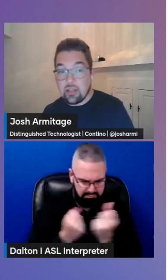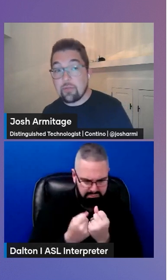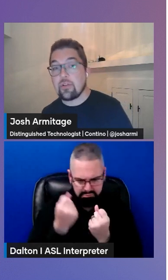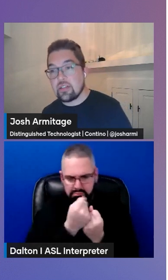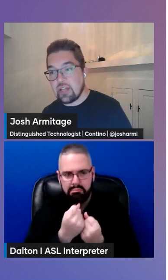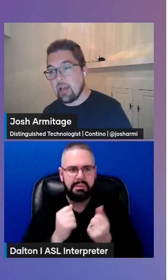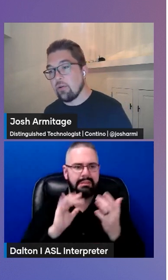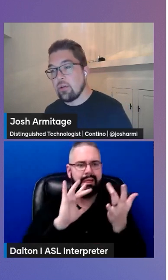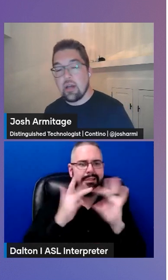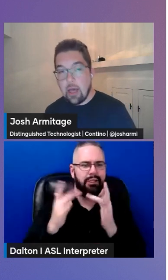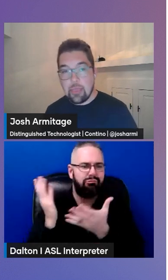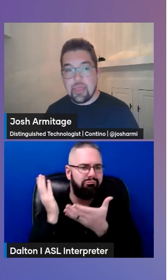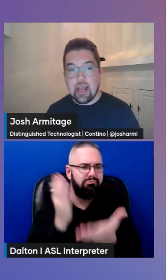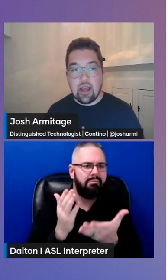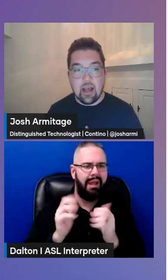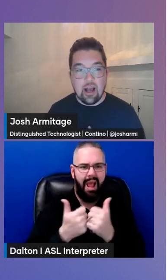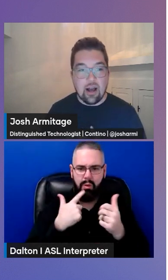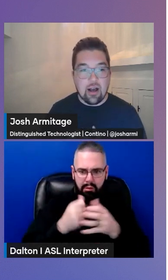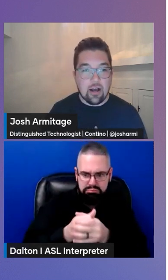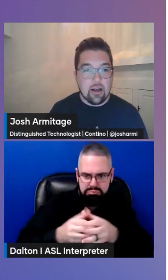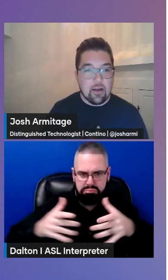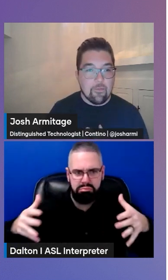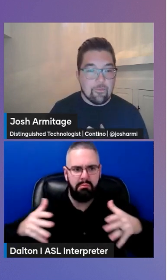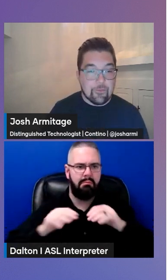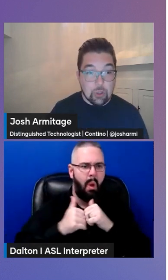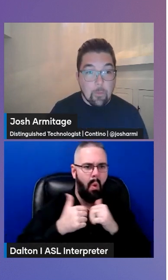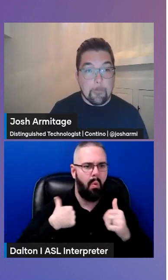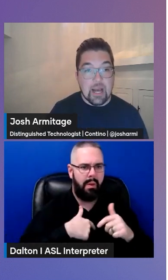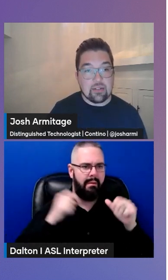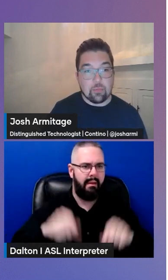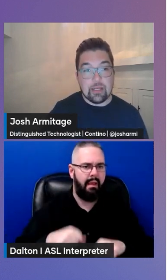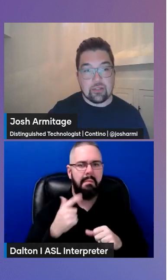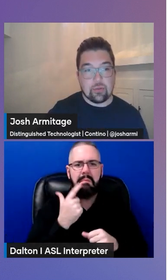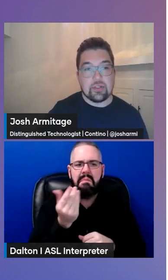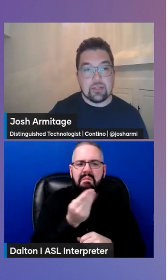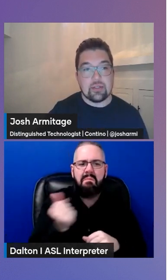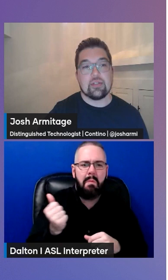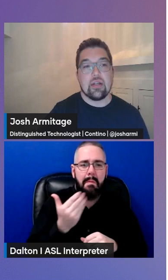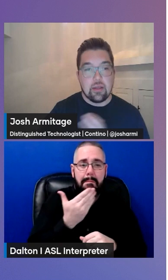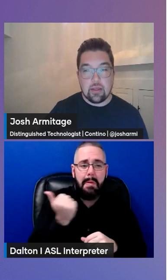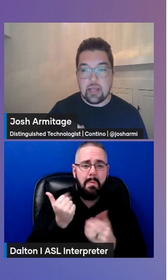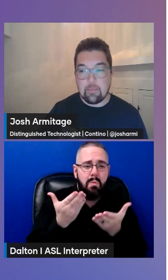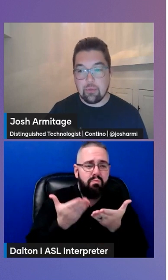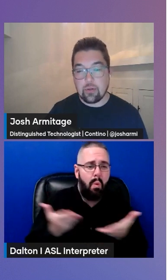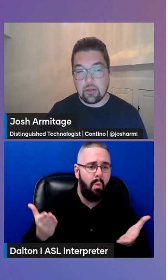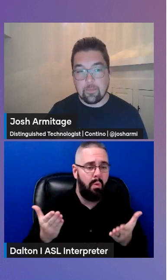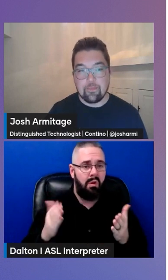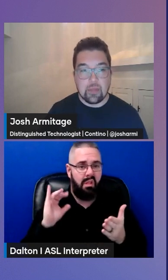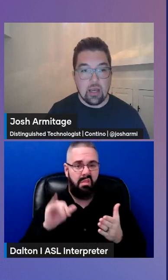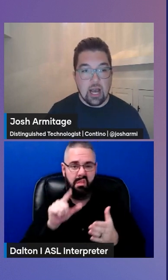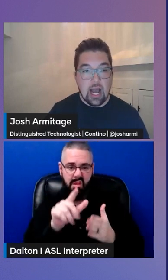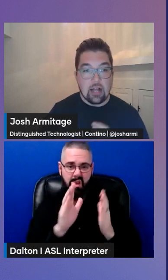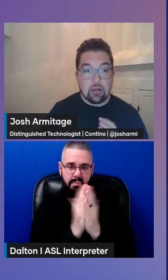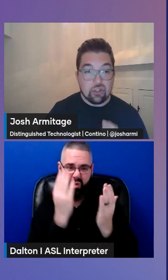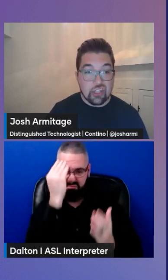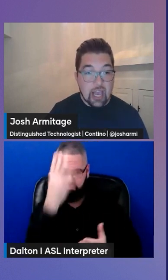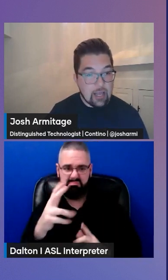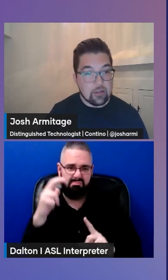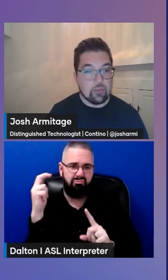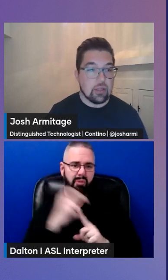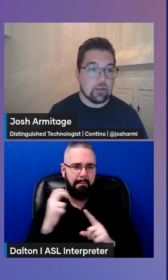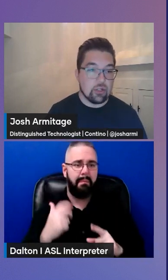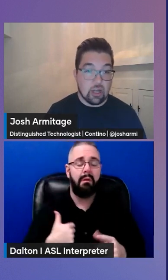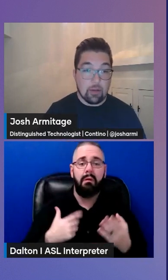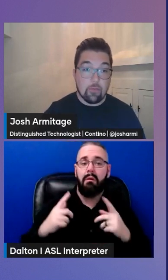digital delivery at scale, there are few better resources than that book. And I'll just